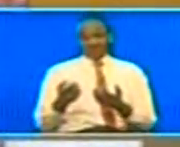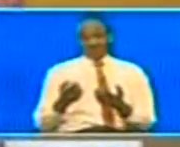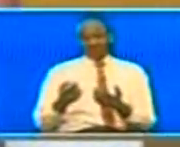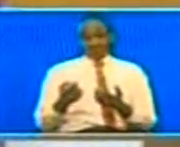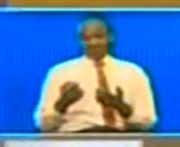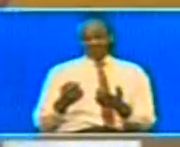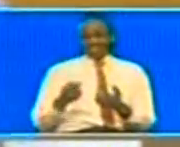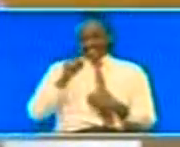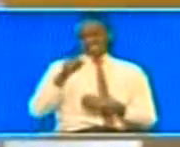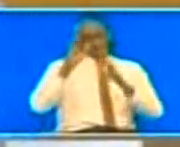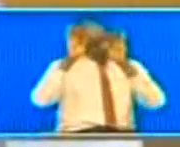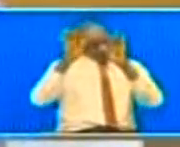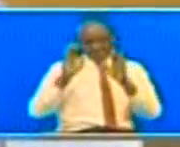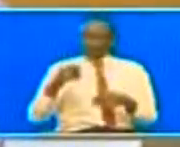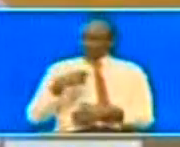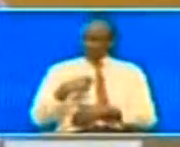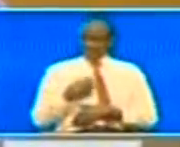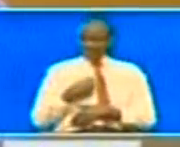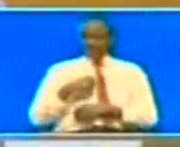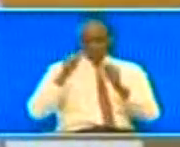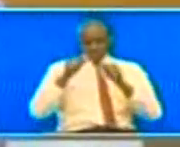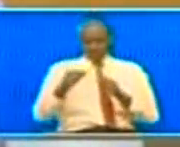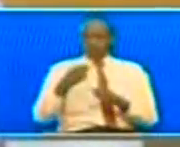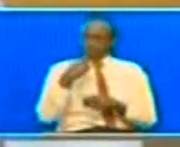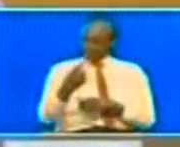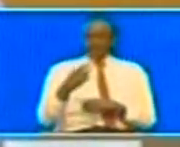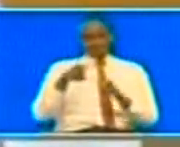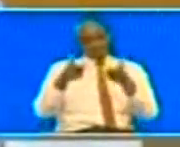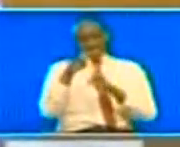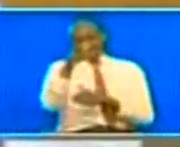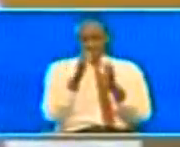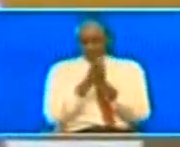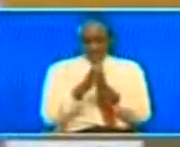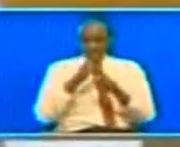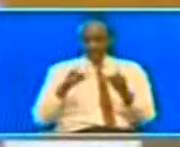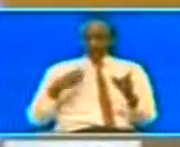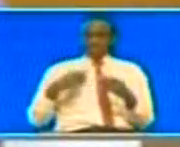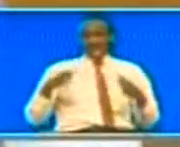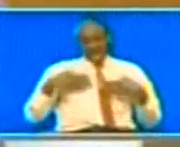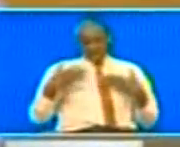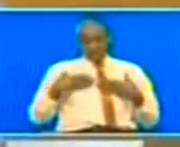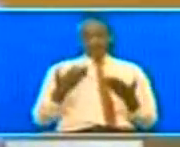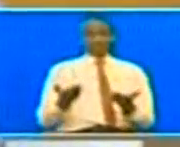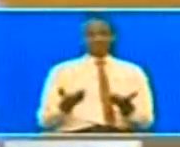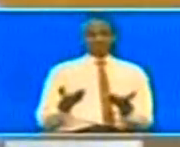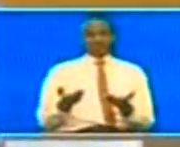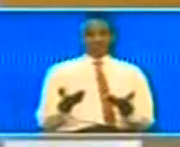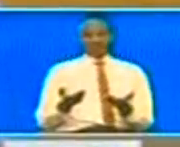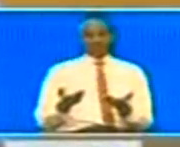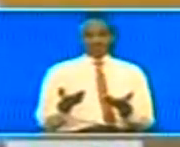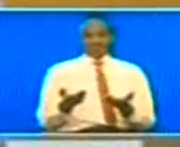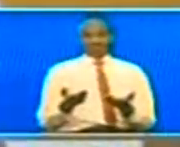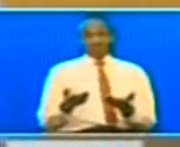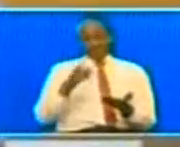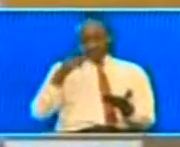so important for me to get this out into the media, but I'm really happy the way this gentleman has brought